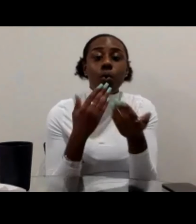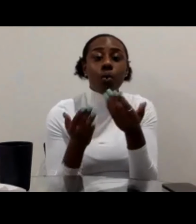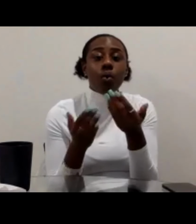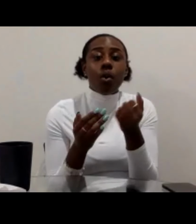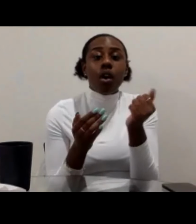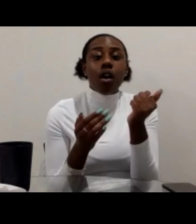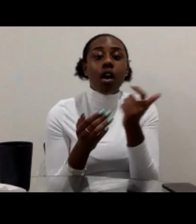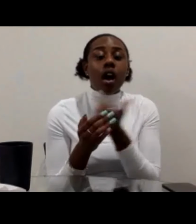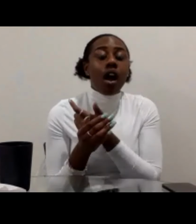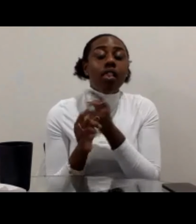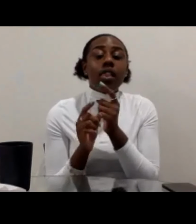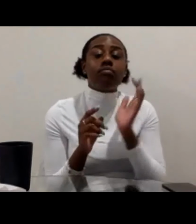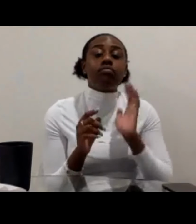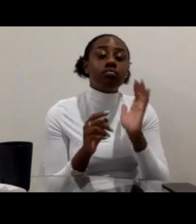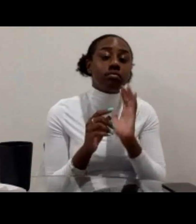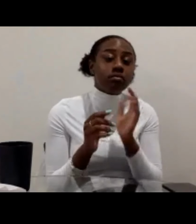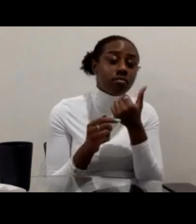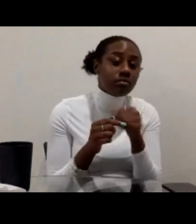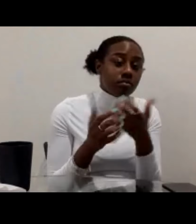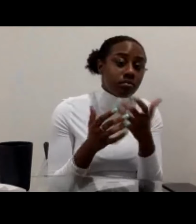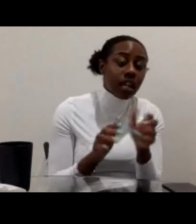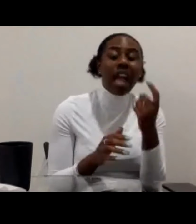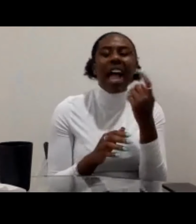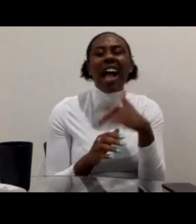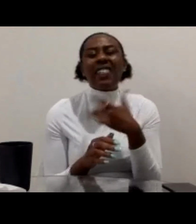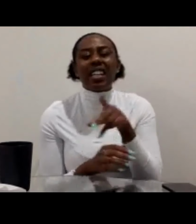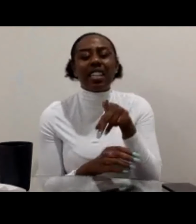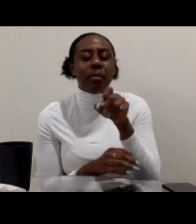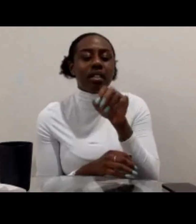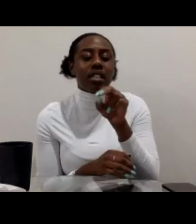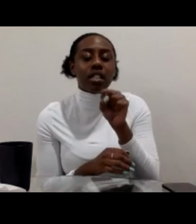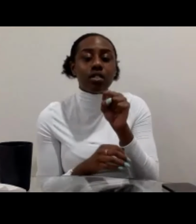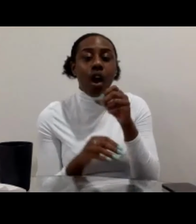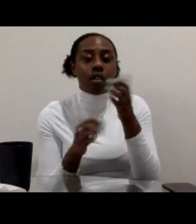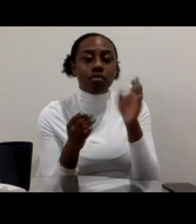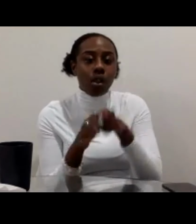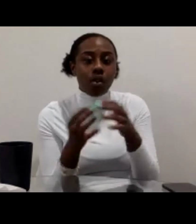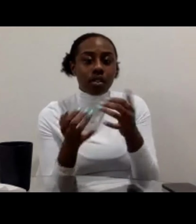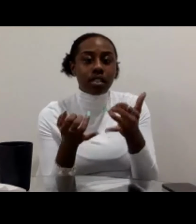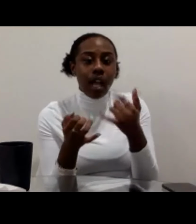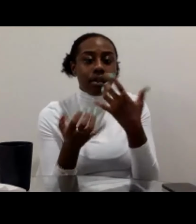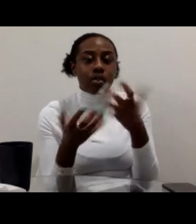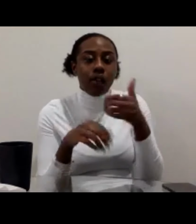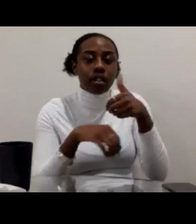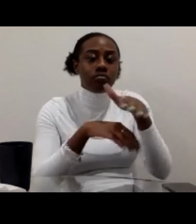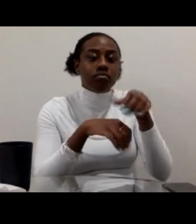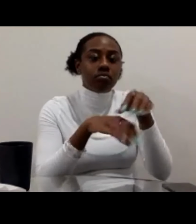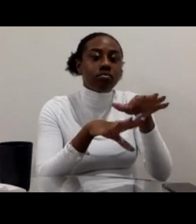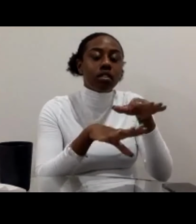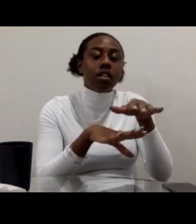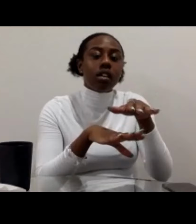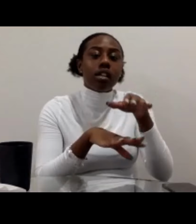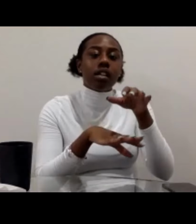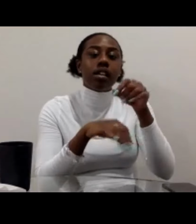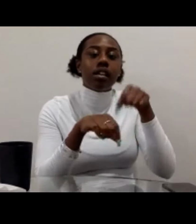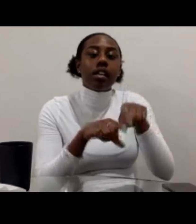letters we've done. I feel like the petitions are kind of closed at this point because we delivered another set of petitions in February in